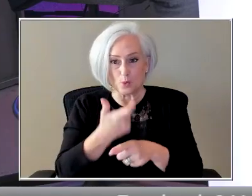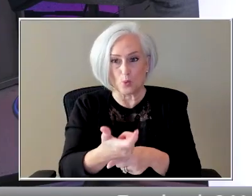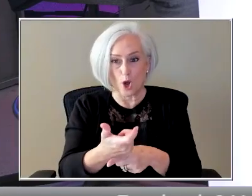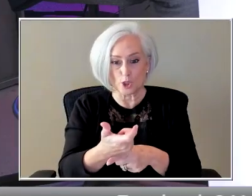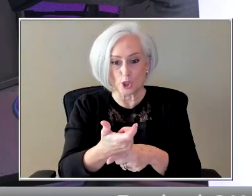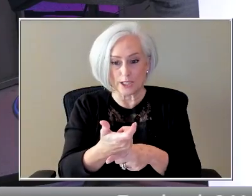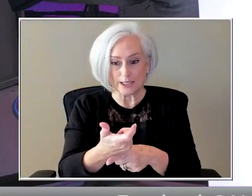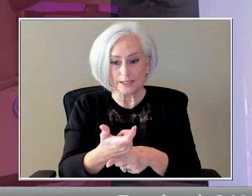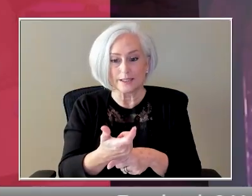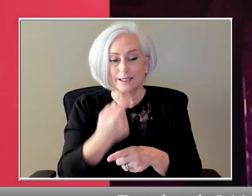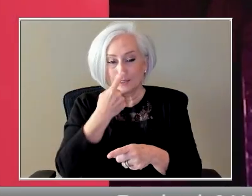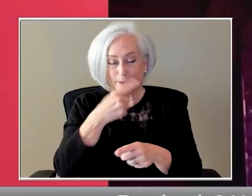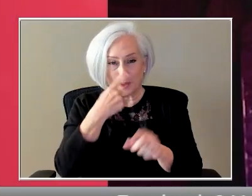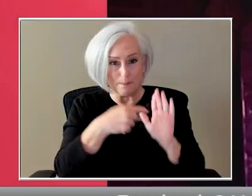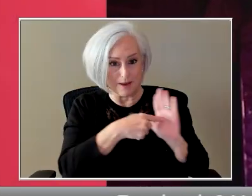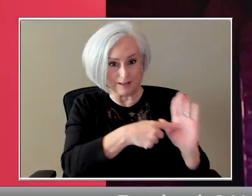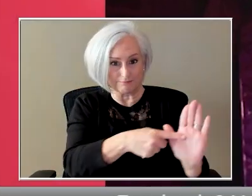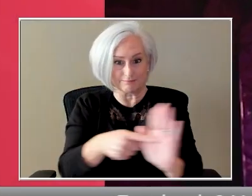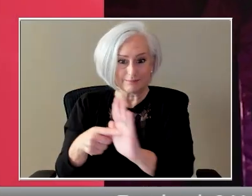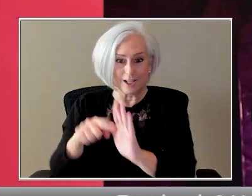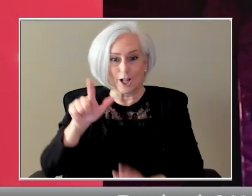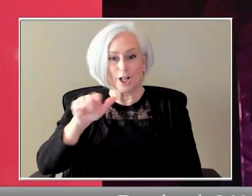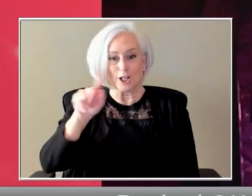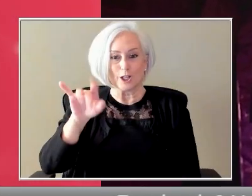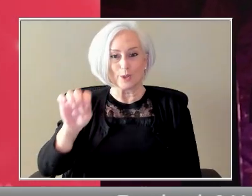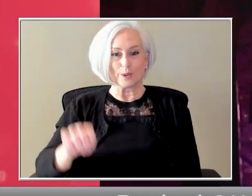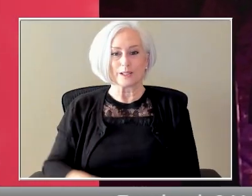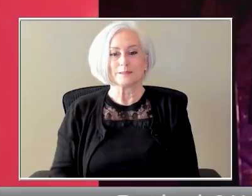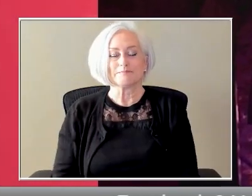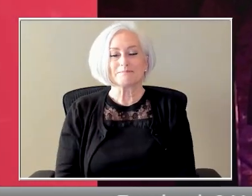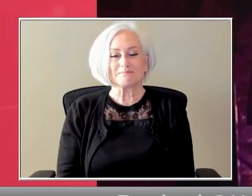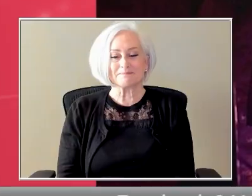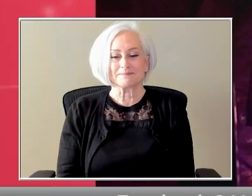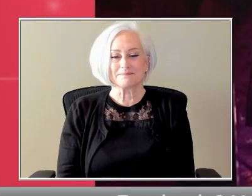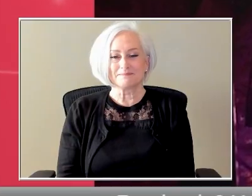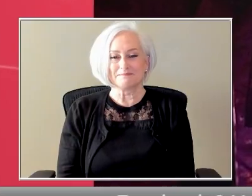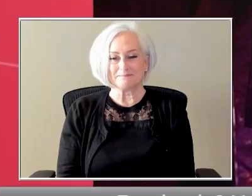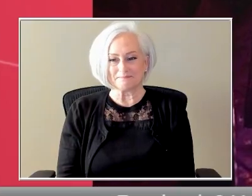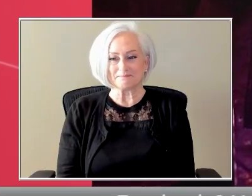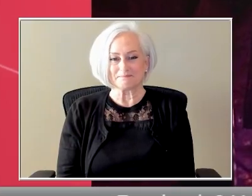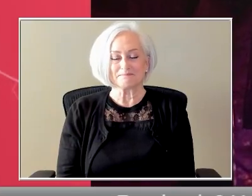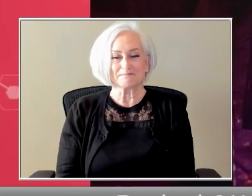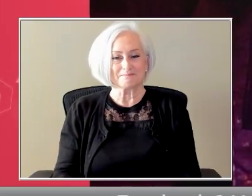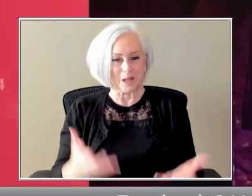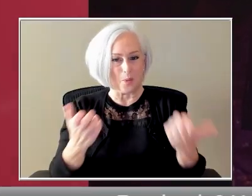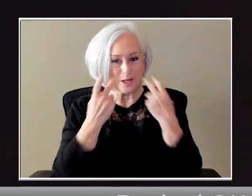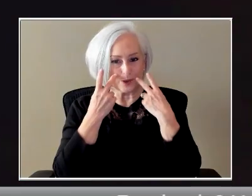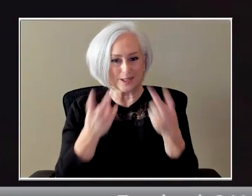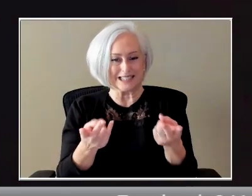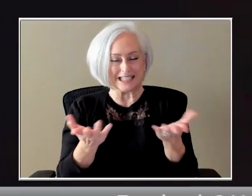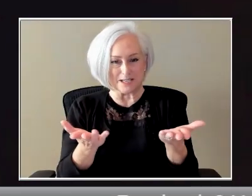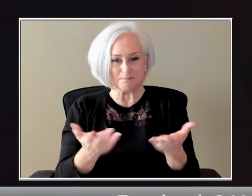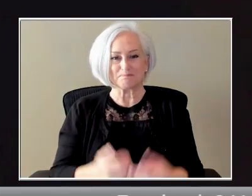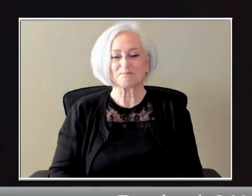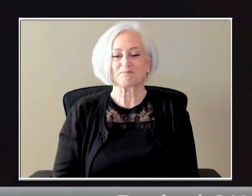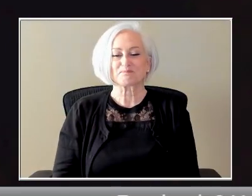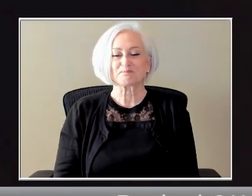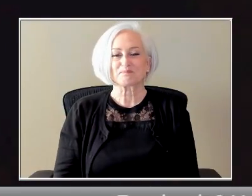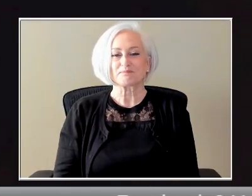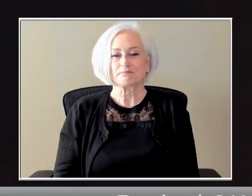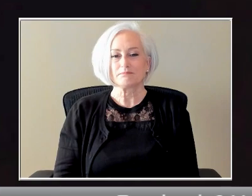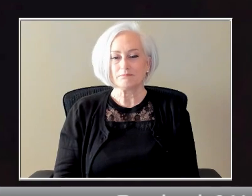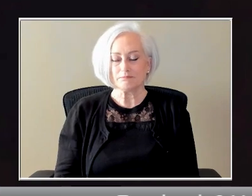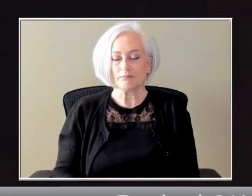those pictures of Luke while I take these questions from our community, because I want you all to see this. Jean